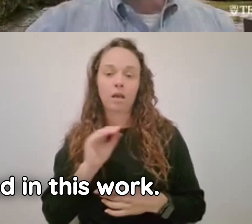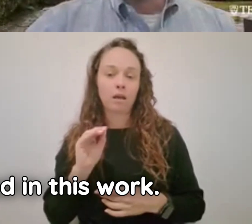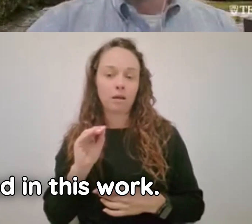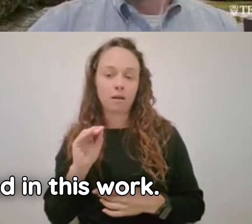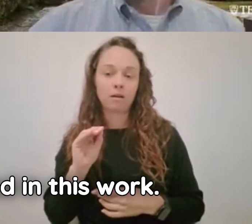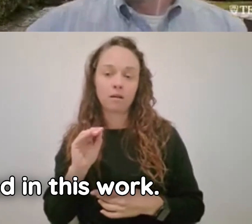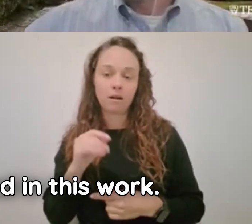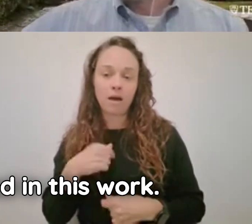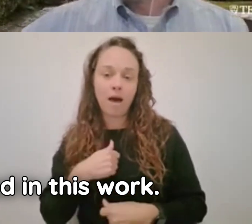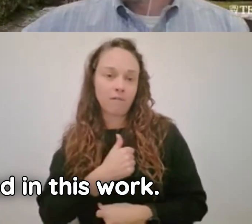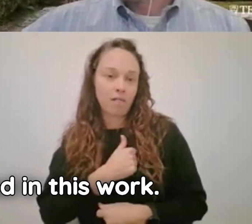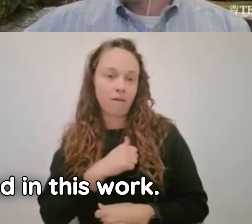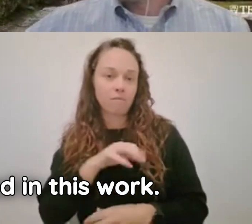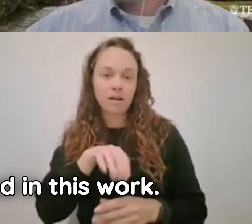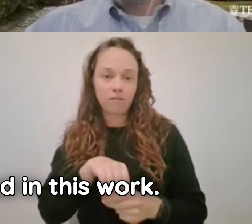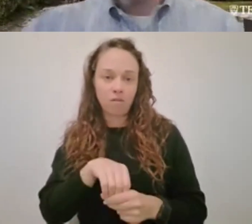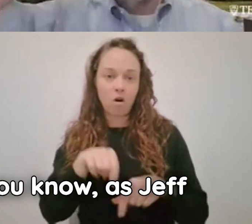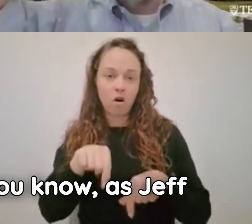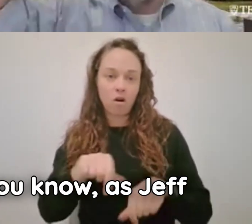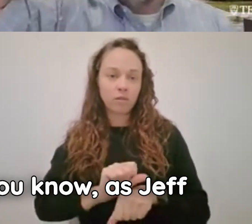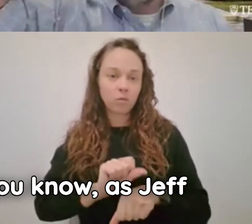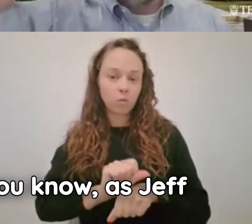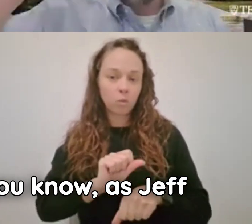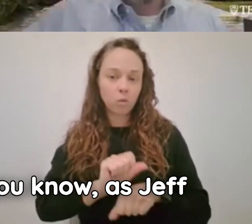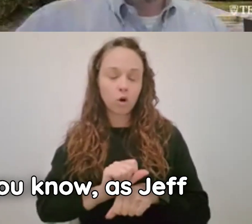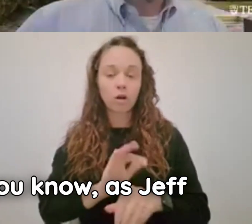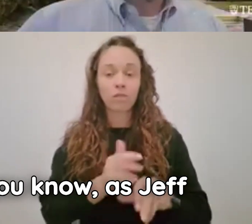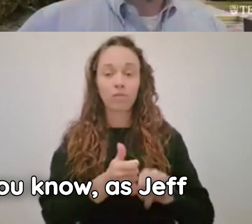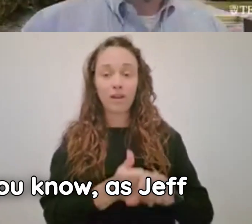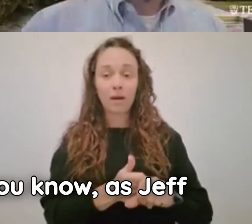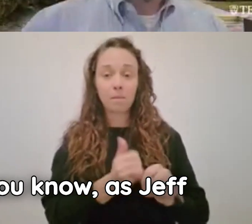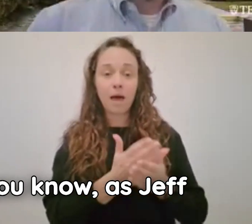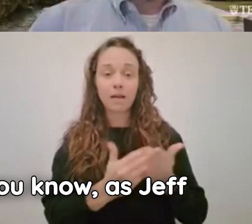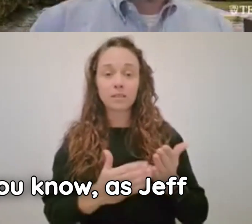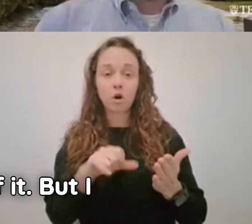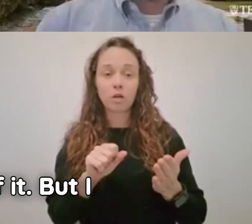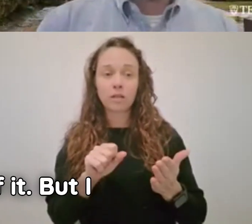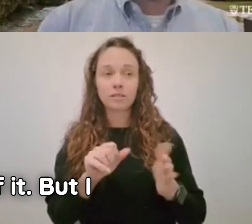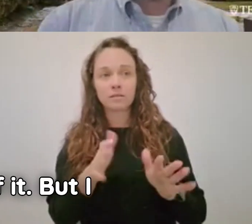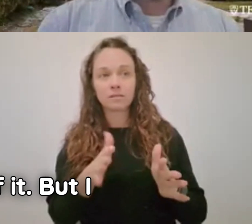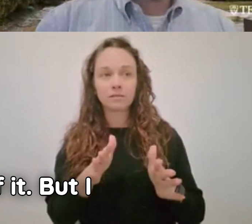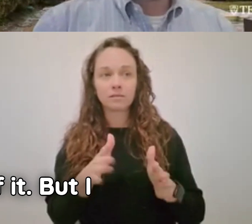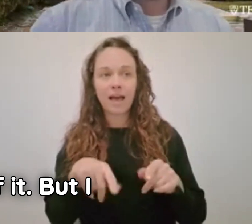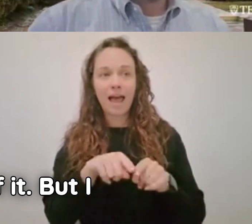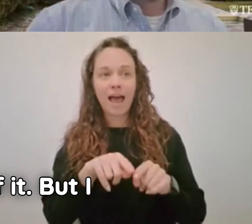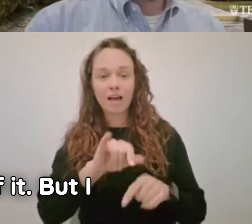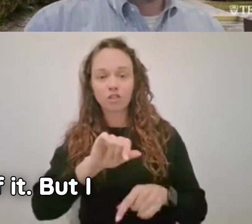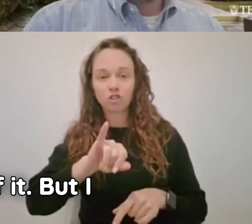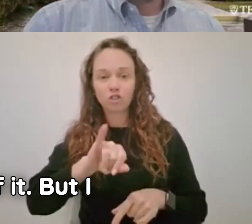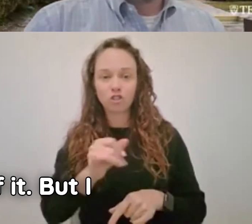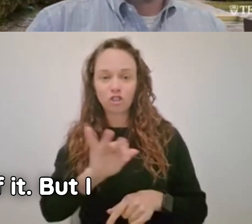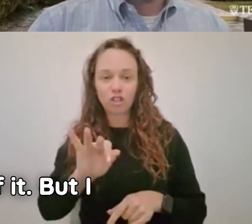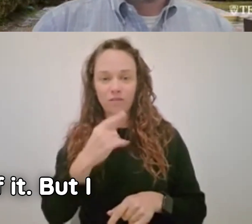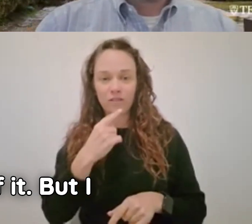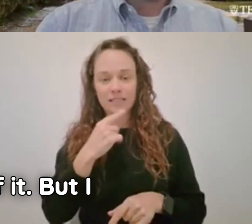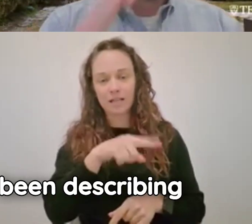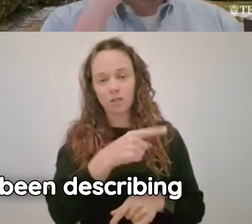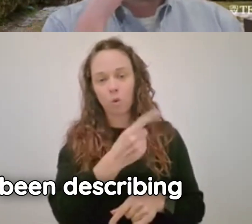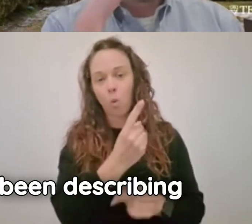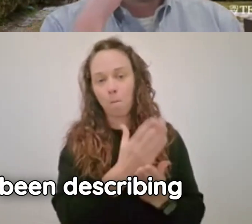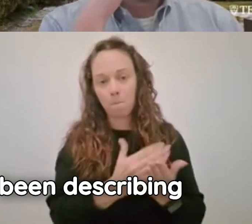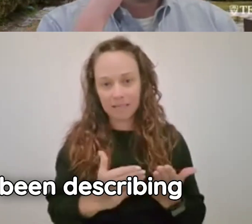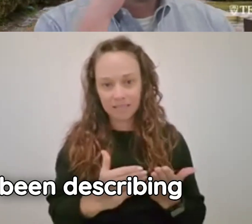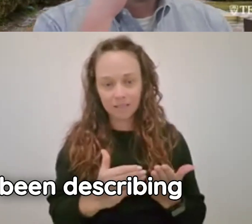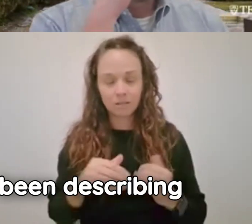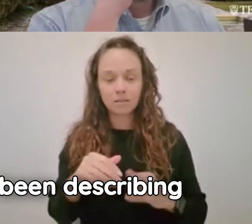I've loved being involved in this work. The compliance part is, as Jeff said, one piece of it. But I